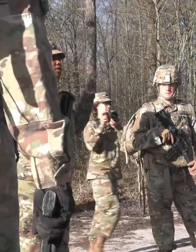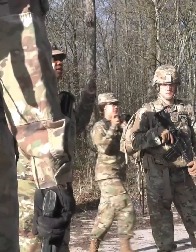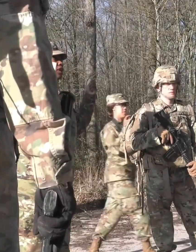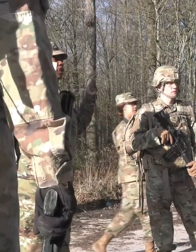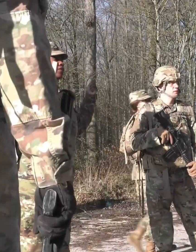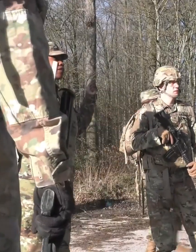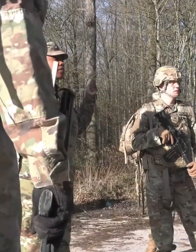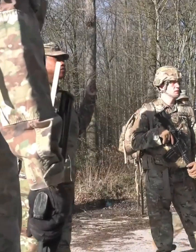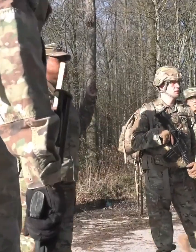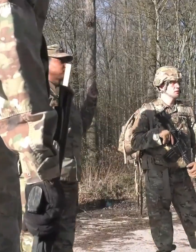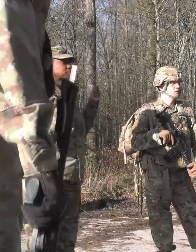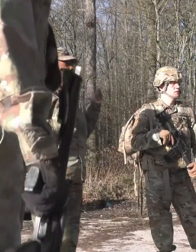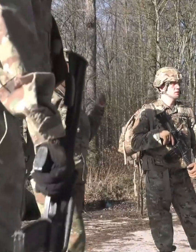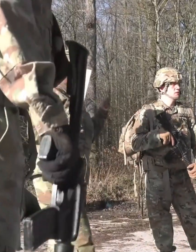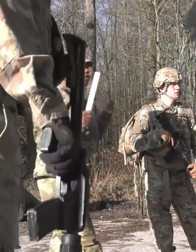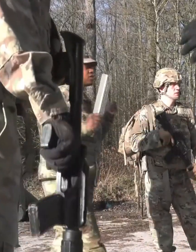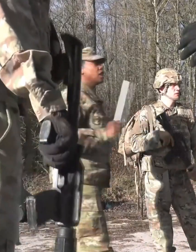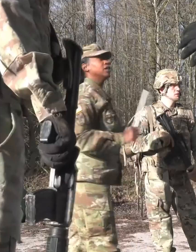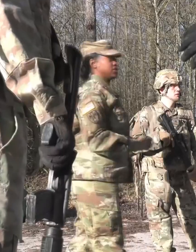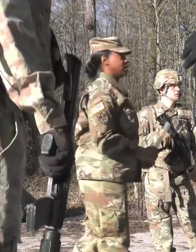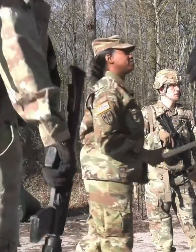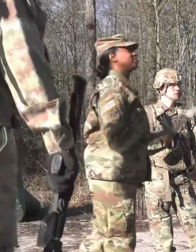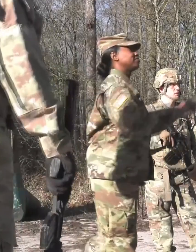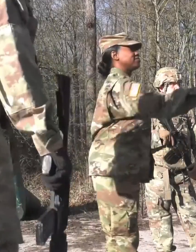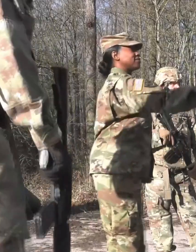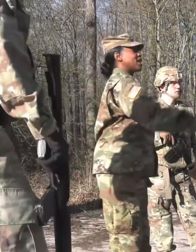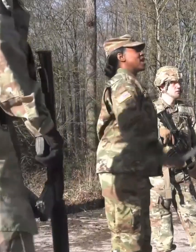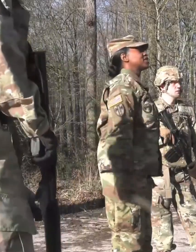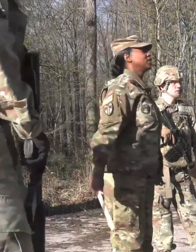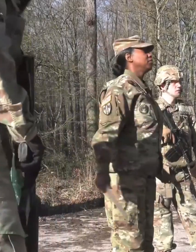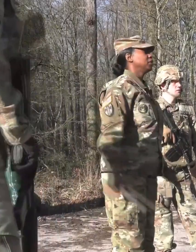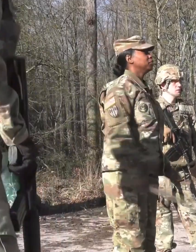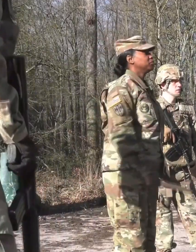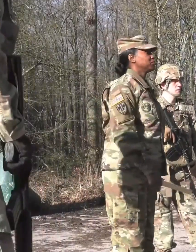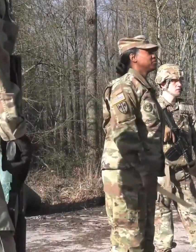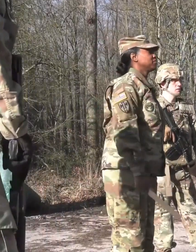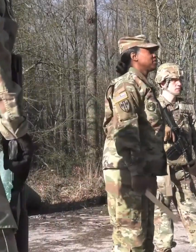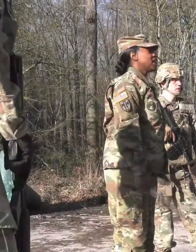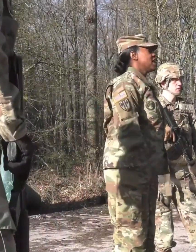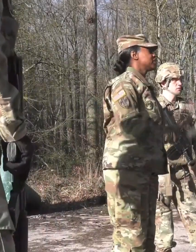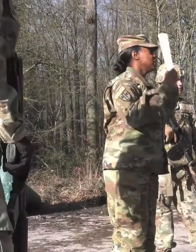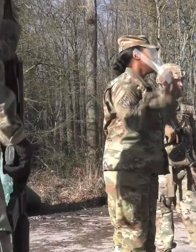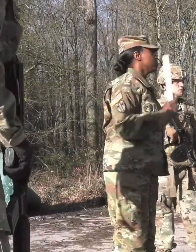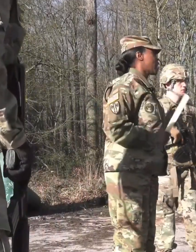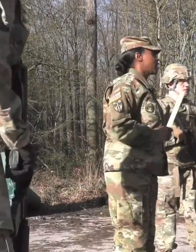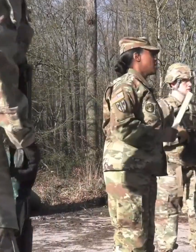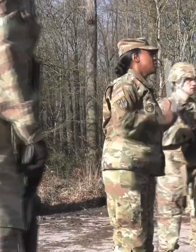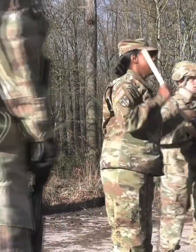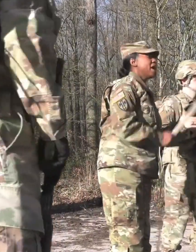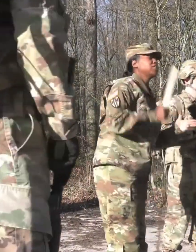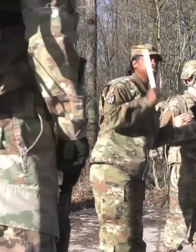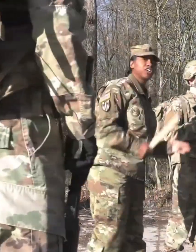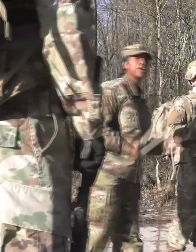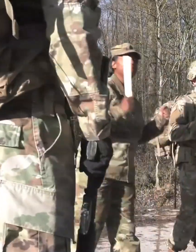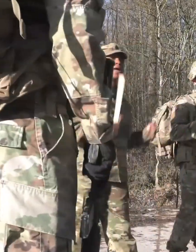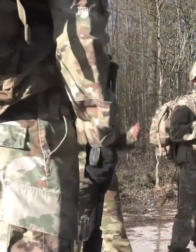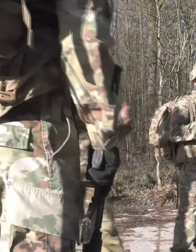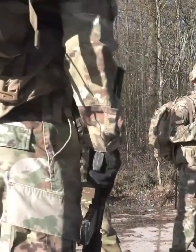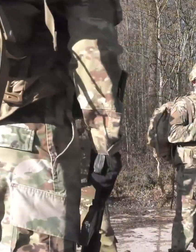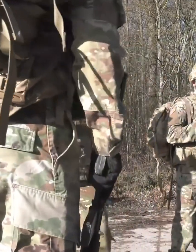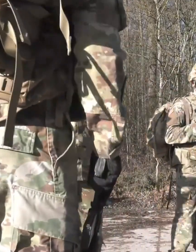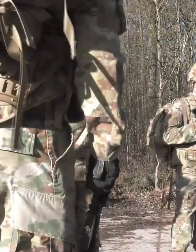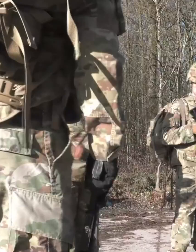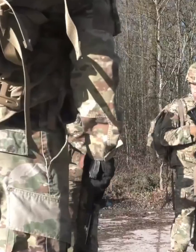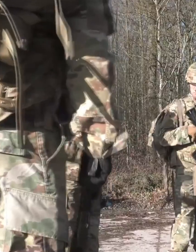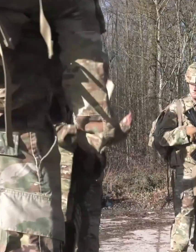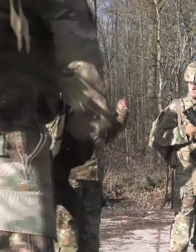The Pentagon last September began reviewing the records of military personnel who may be eligible for a discharge upgrade as a